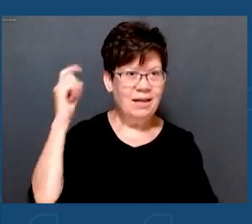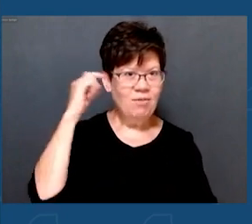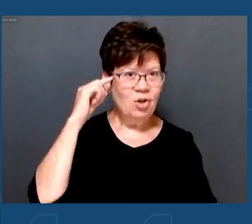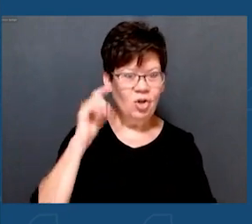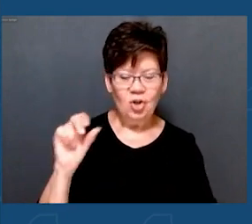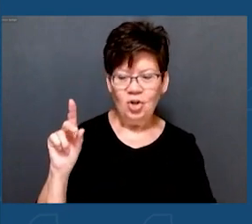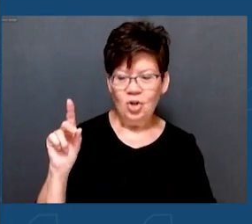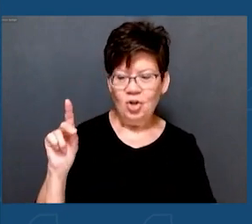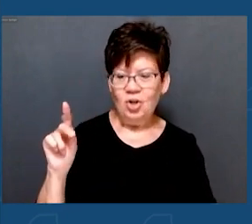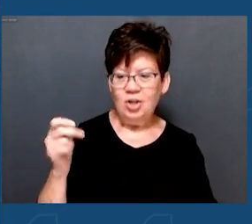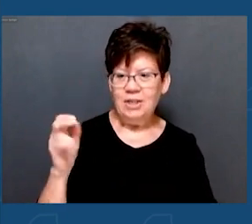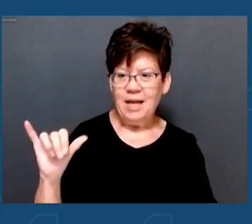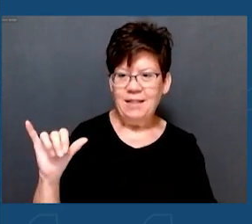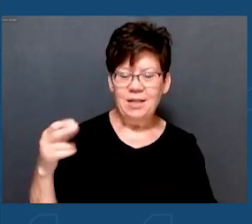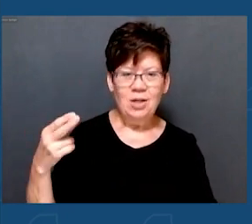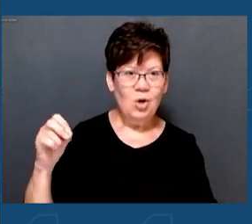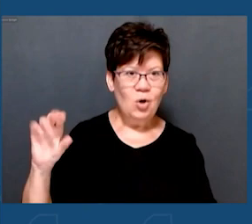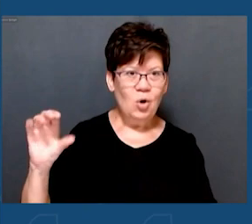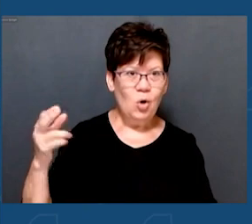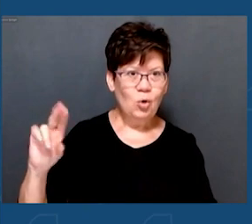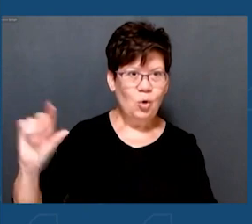Hochul.